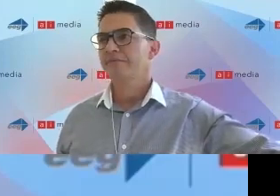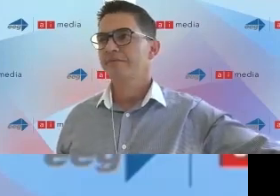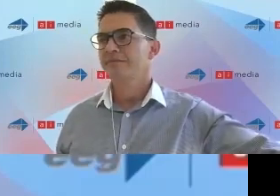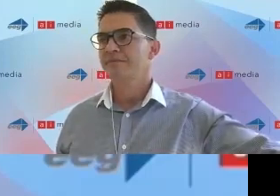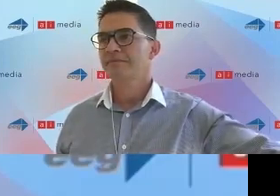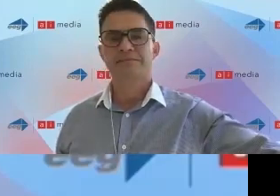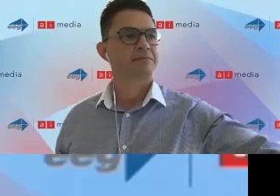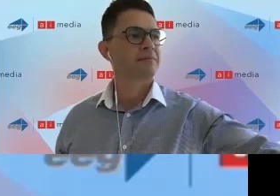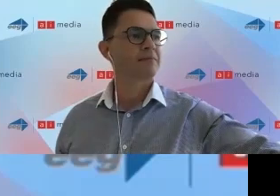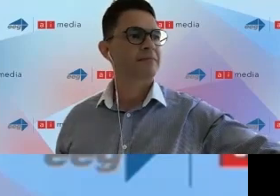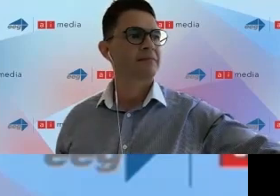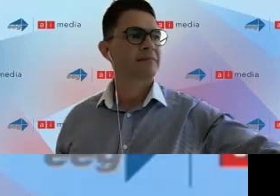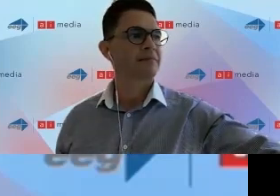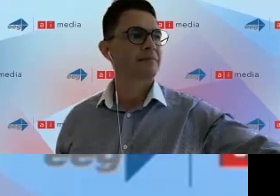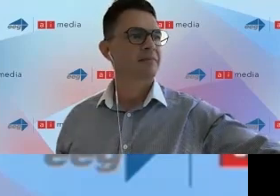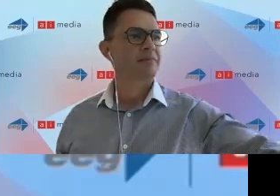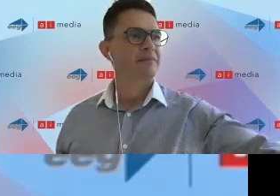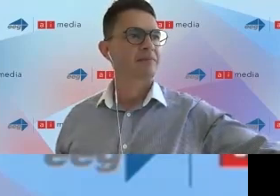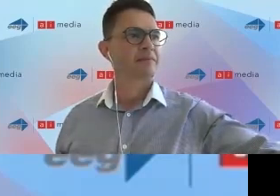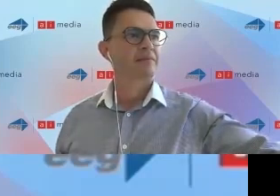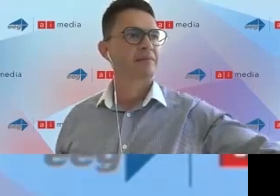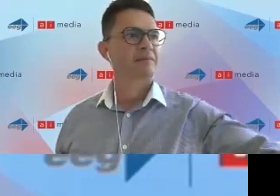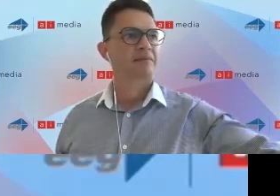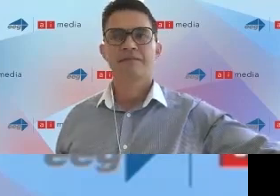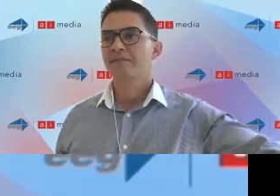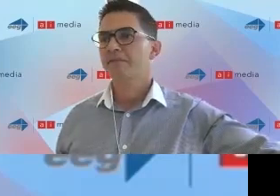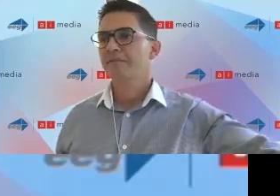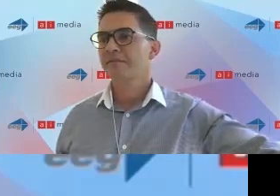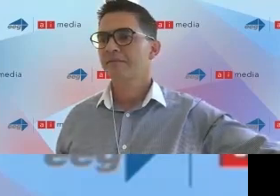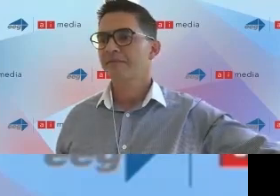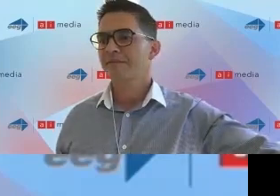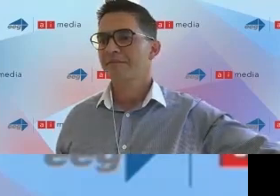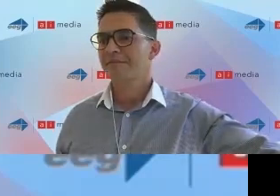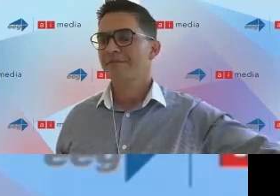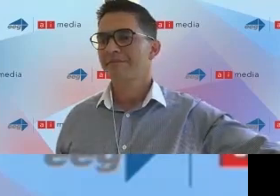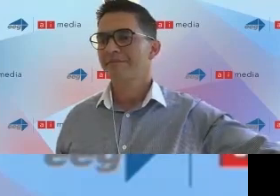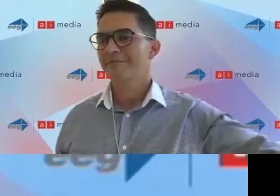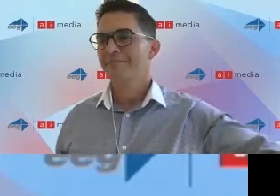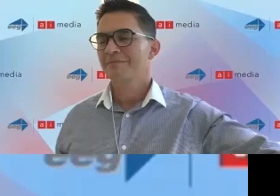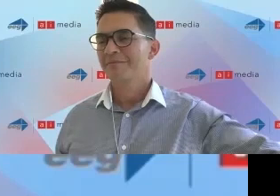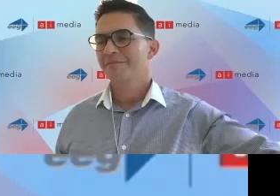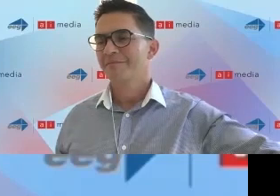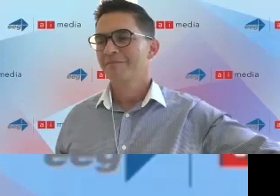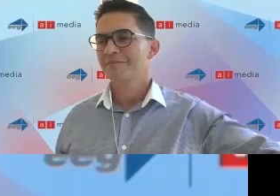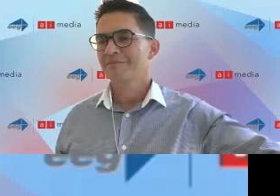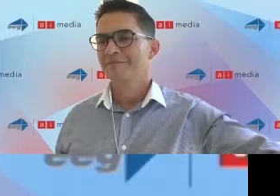growth solutions for AI media. I really am passionate about driving this business growth for AI